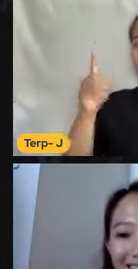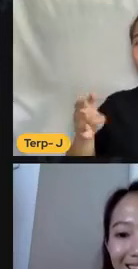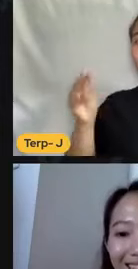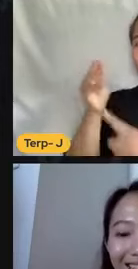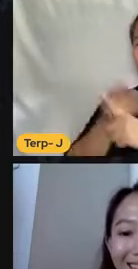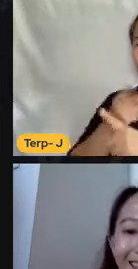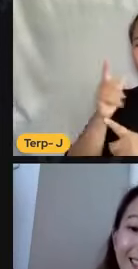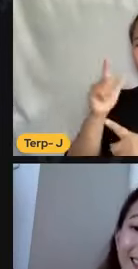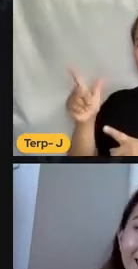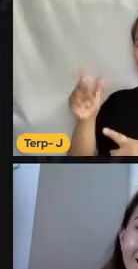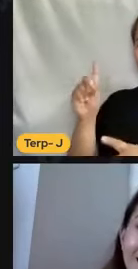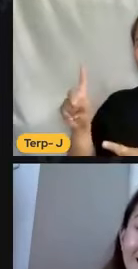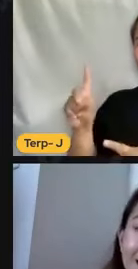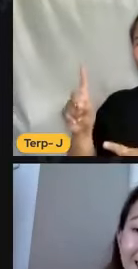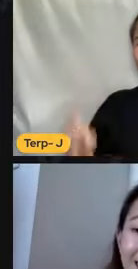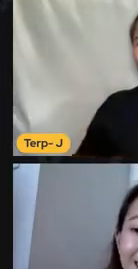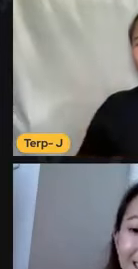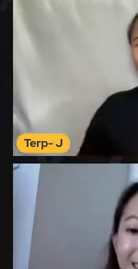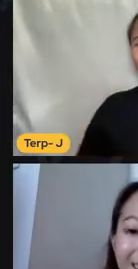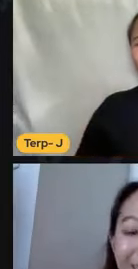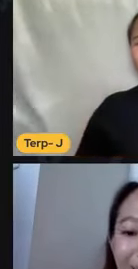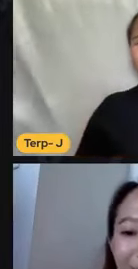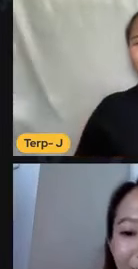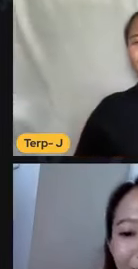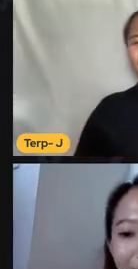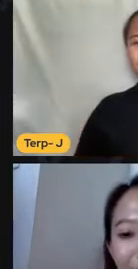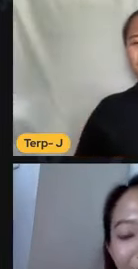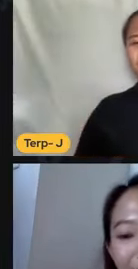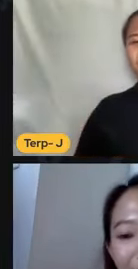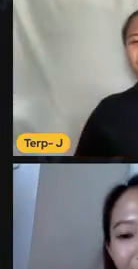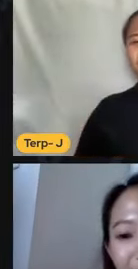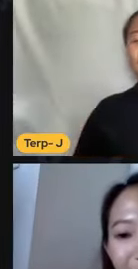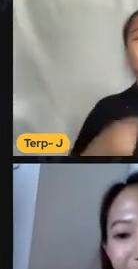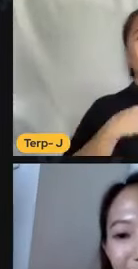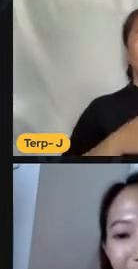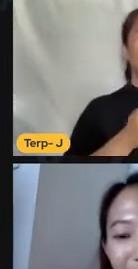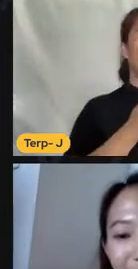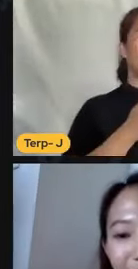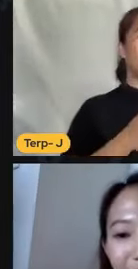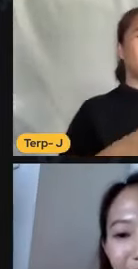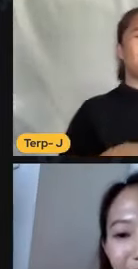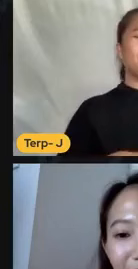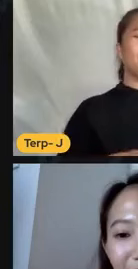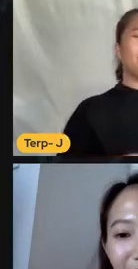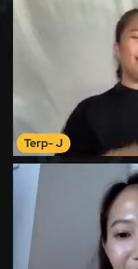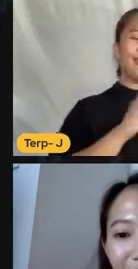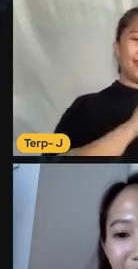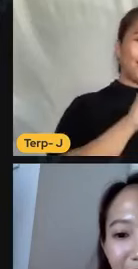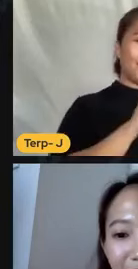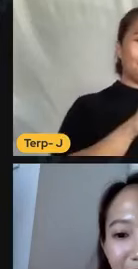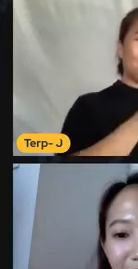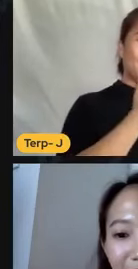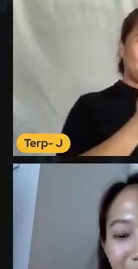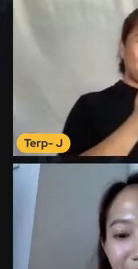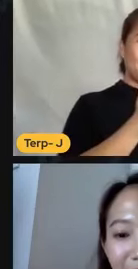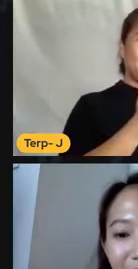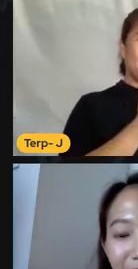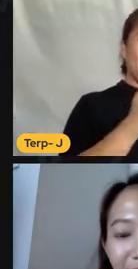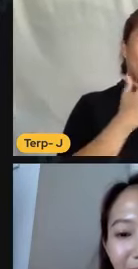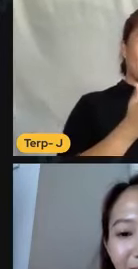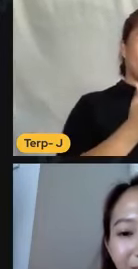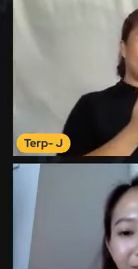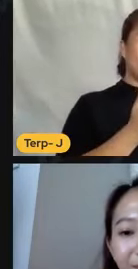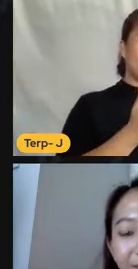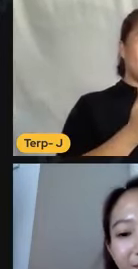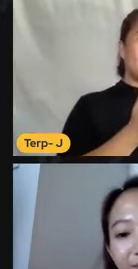Yeah, definitely. I really love how, like what I said a while ago, I really love how right now we're told